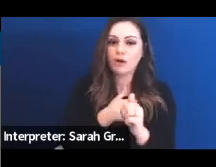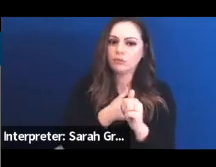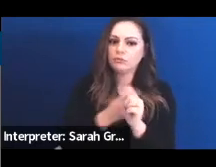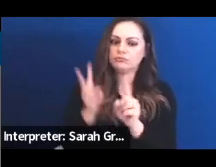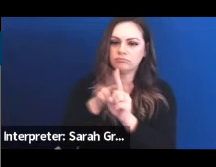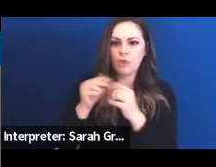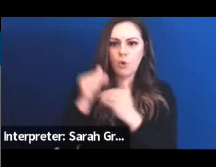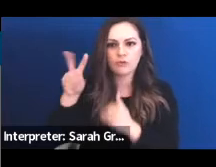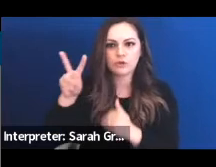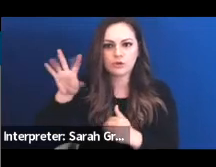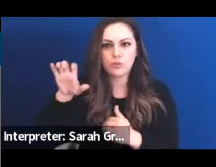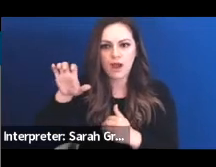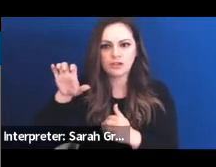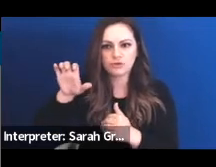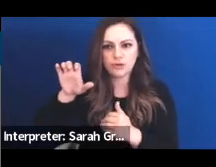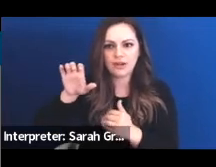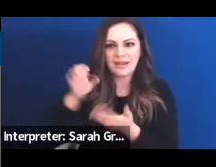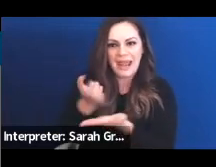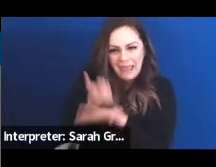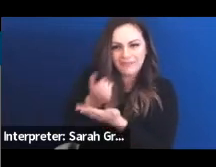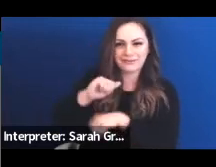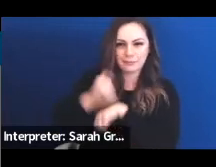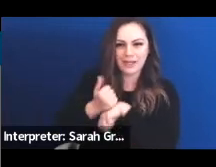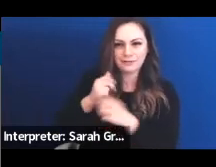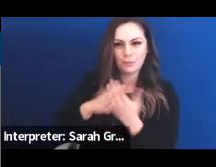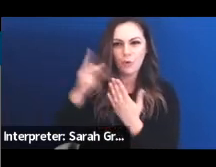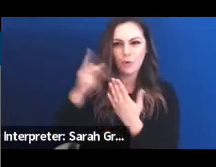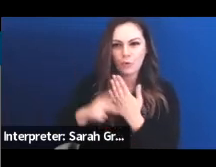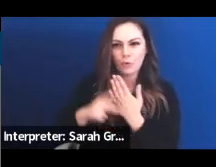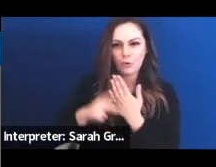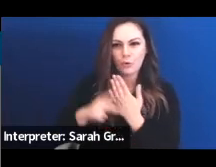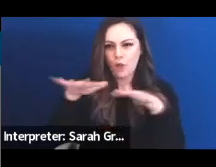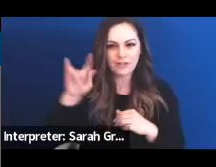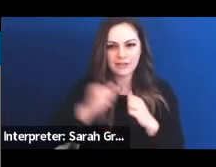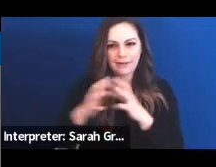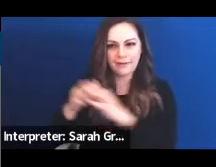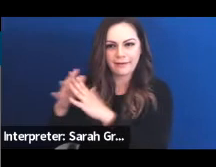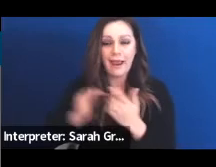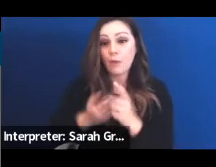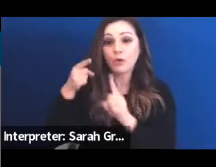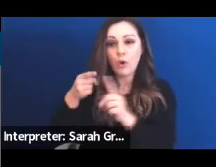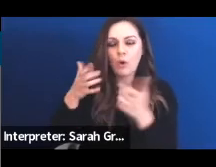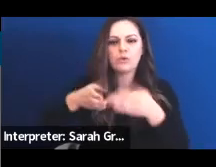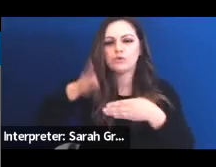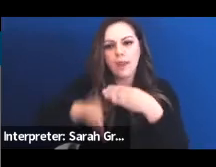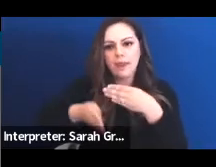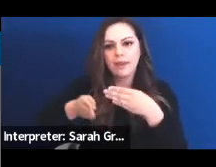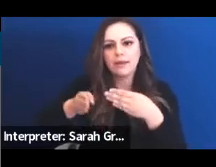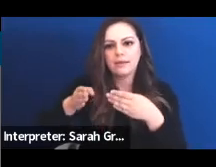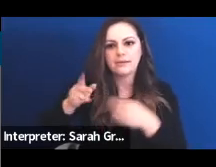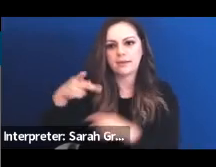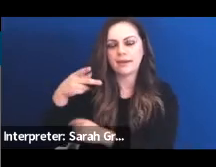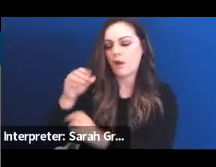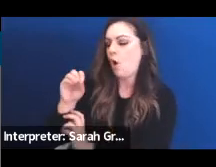evidence-based programs across the state of Kentucky, with the goal of ending the opioid epidemic. The campaign will be delivered